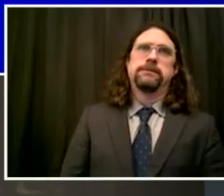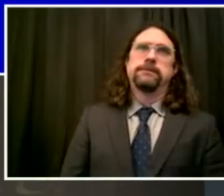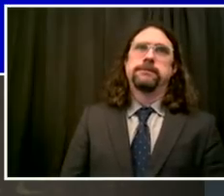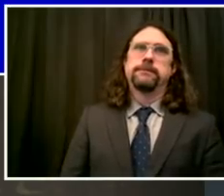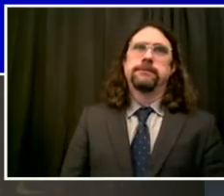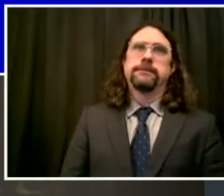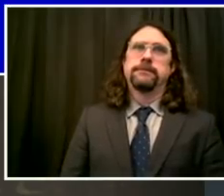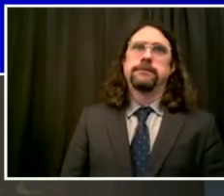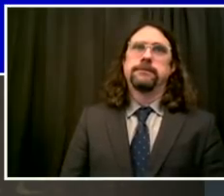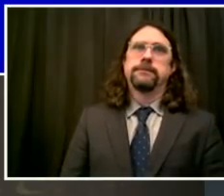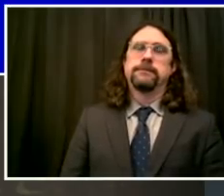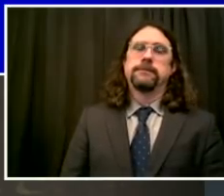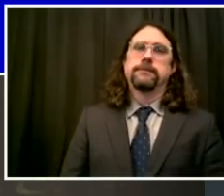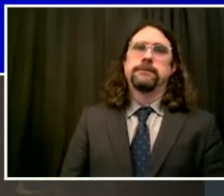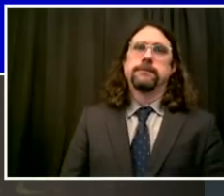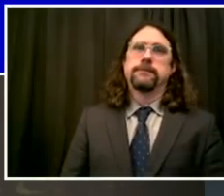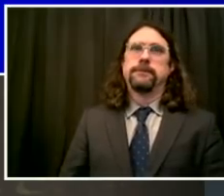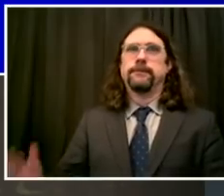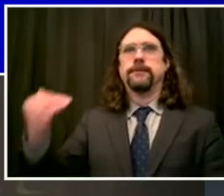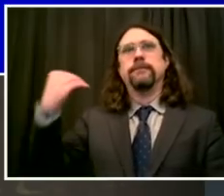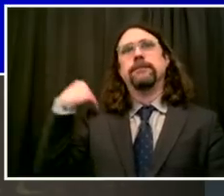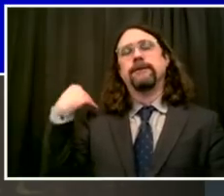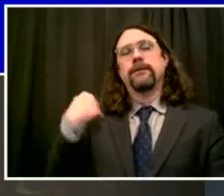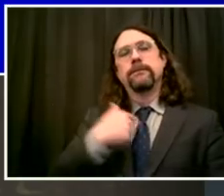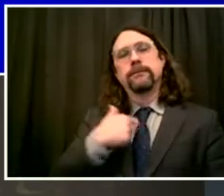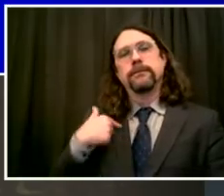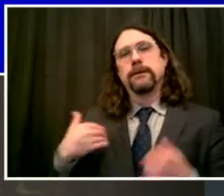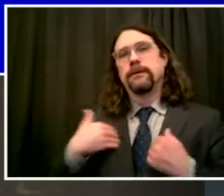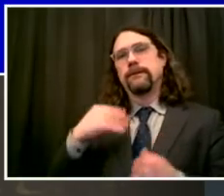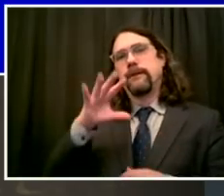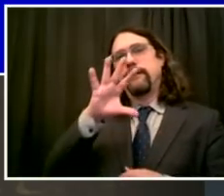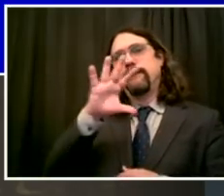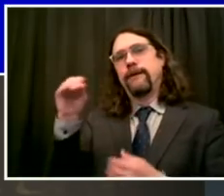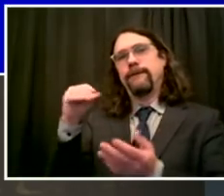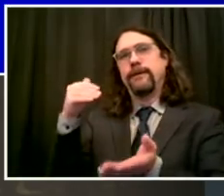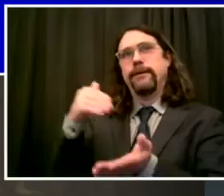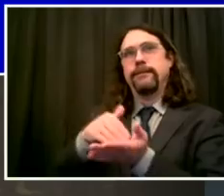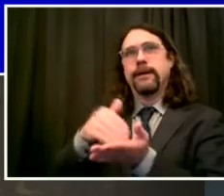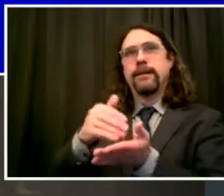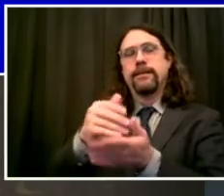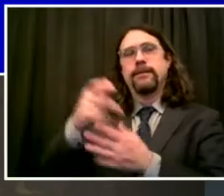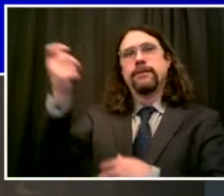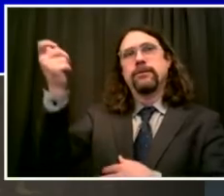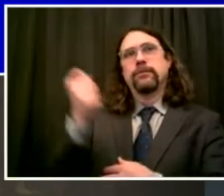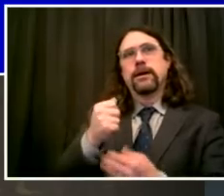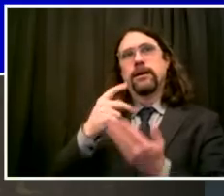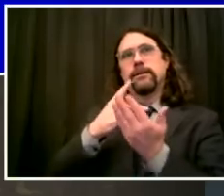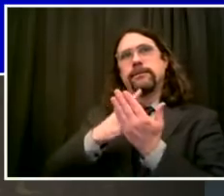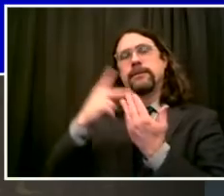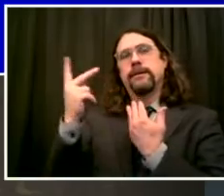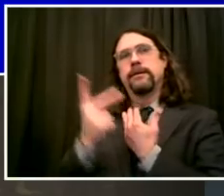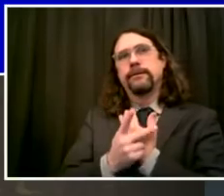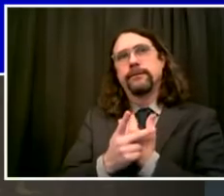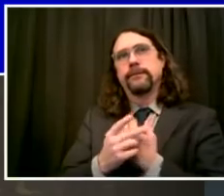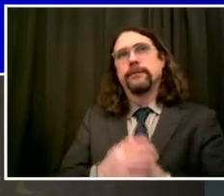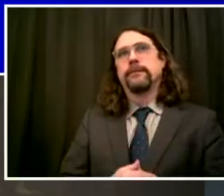play since then, although there are many challenges with small businesses accessing it, and we're still fighting to help them get that